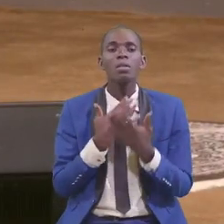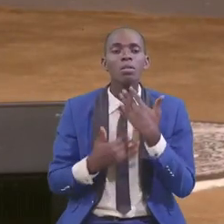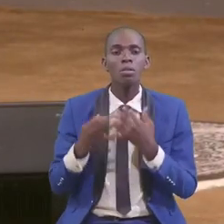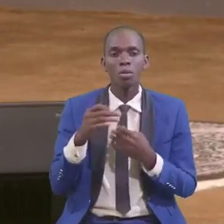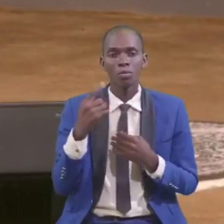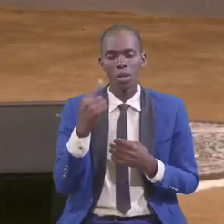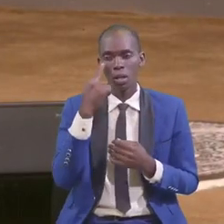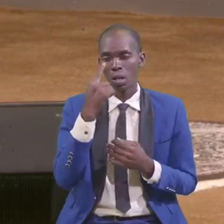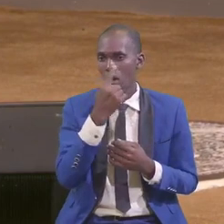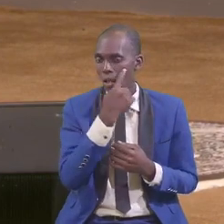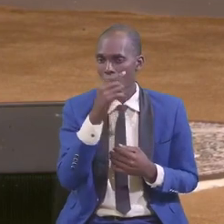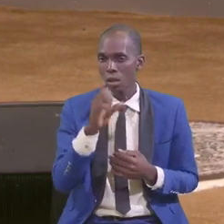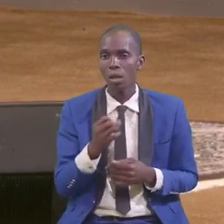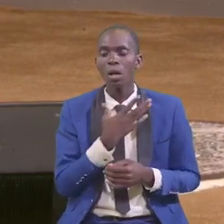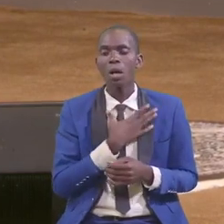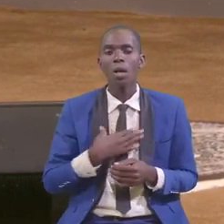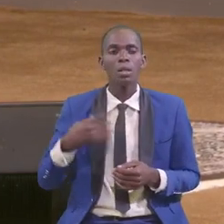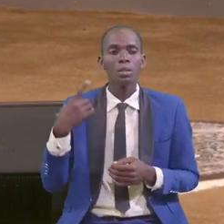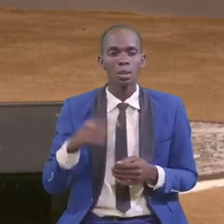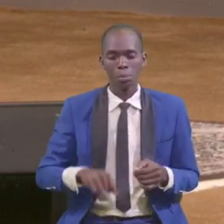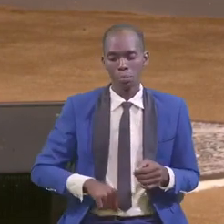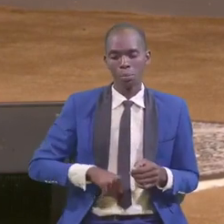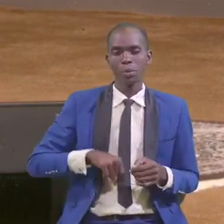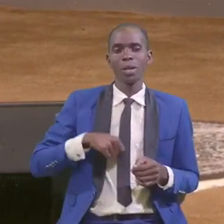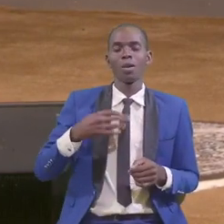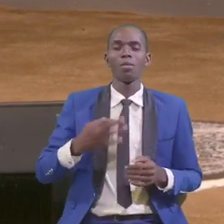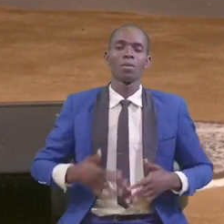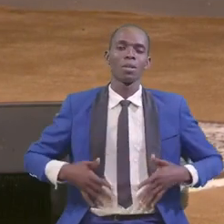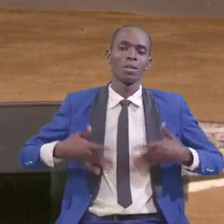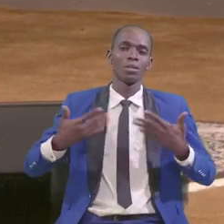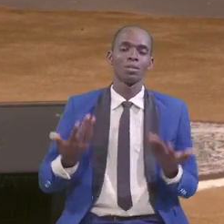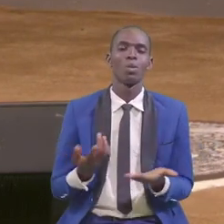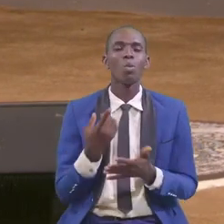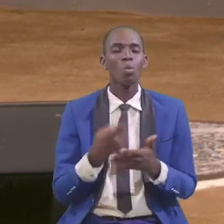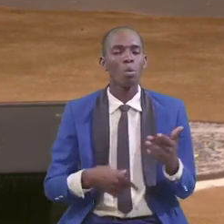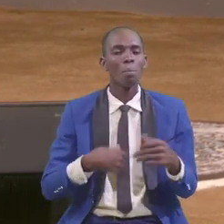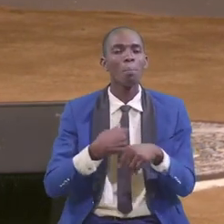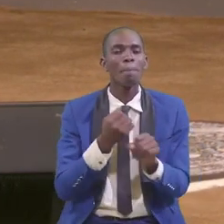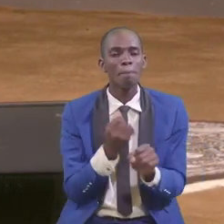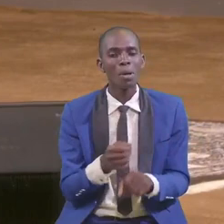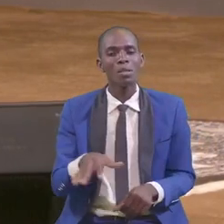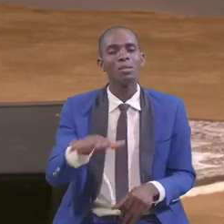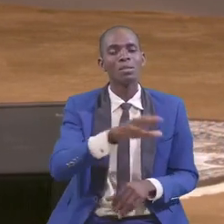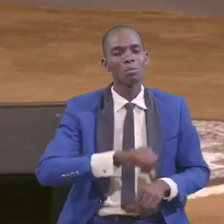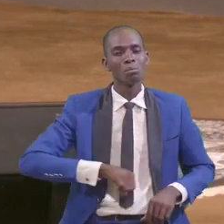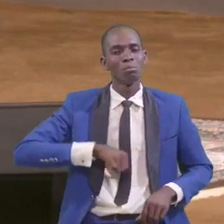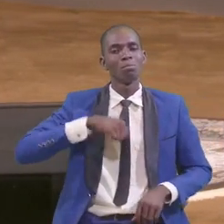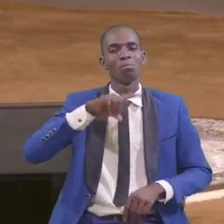the eyes, and the pride of life. What makes them